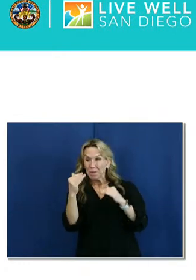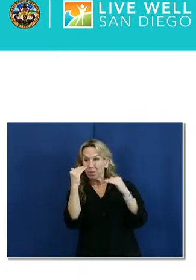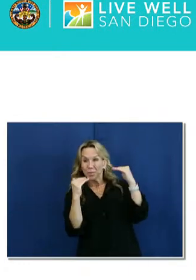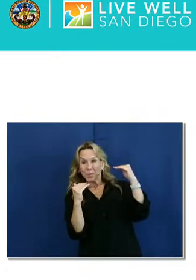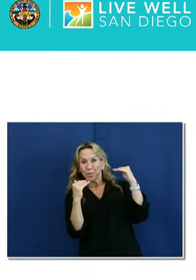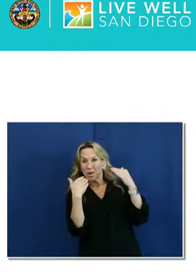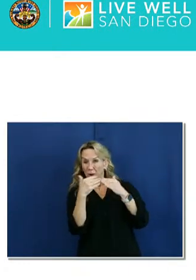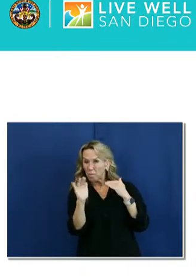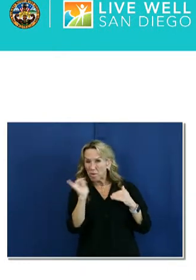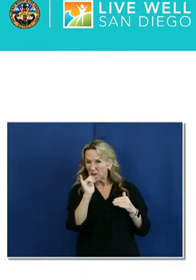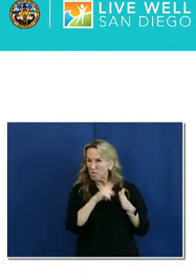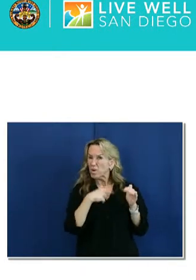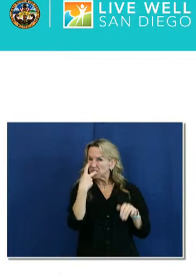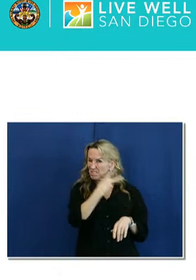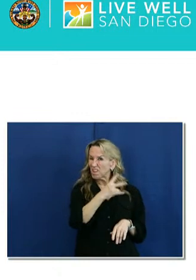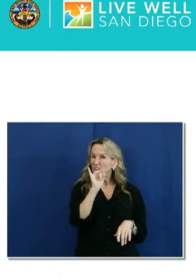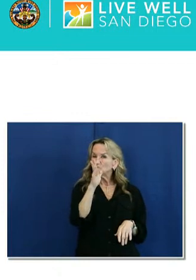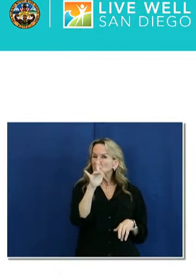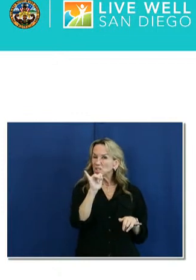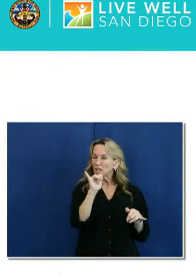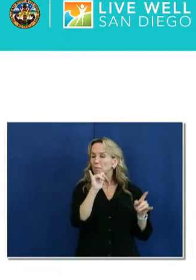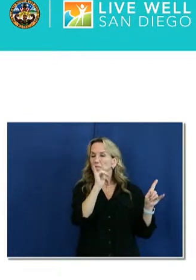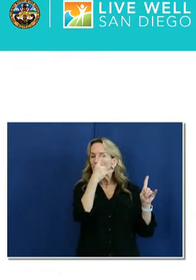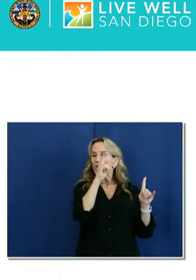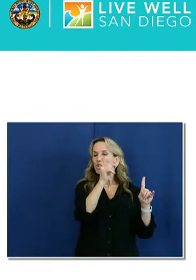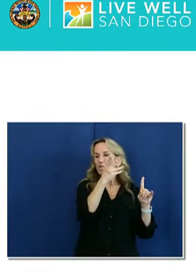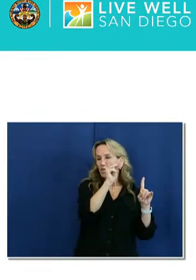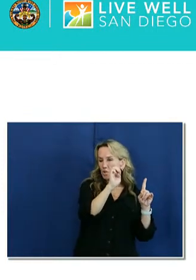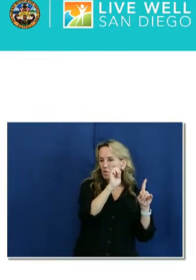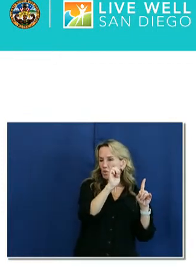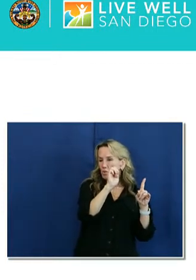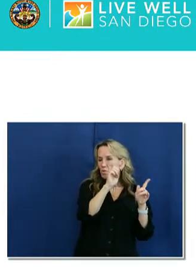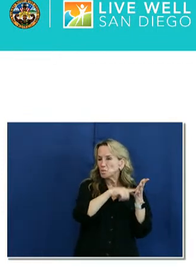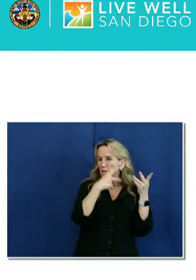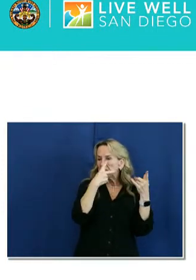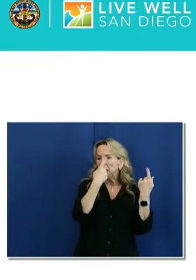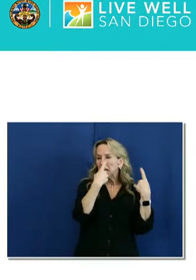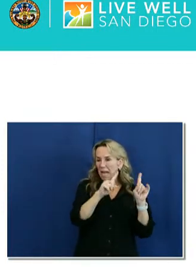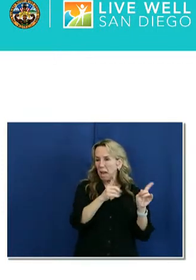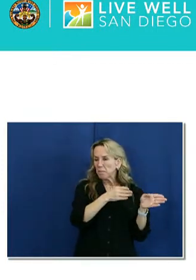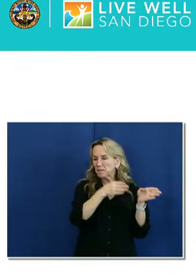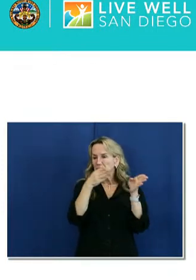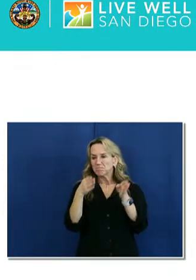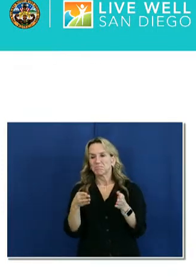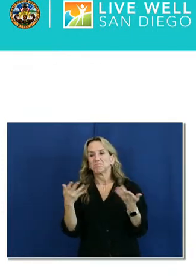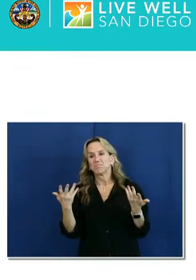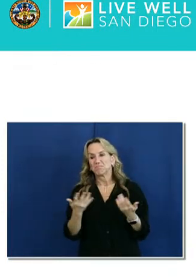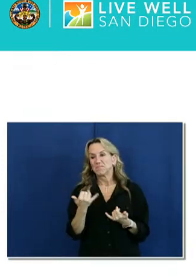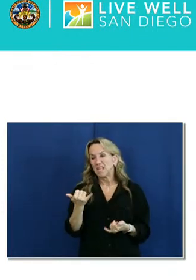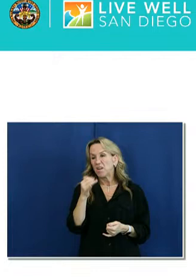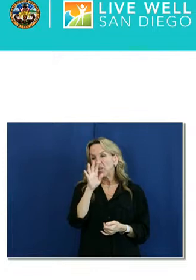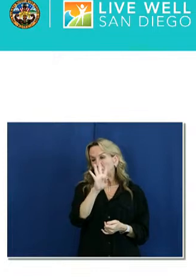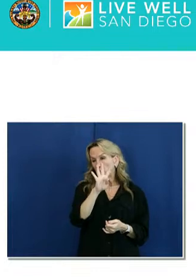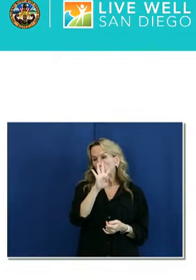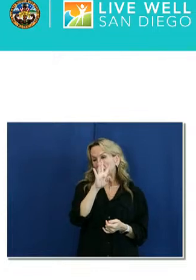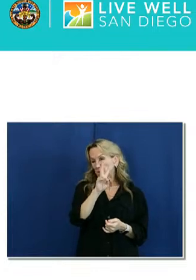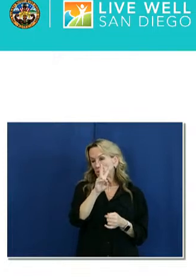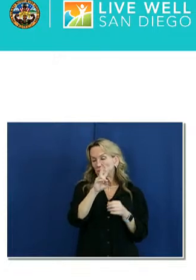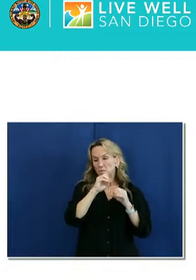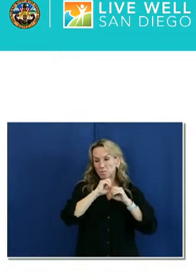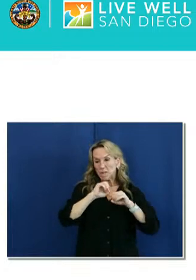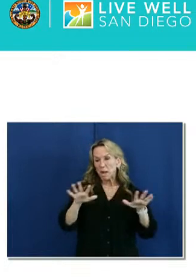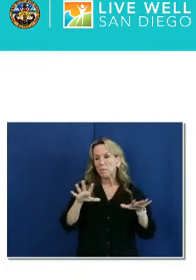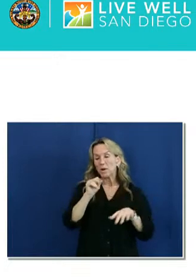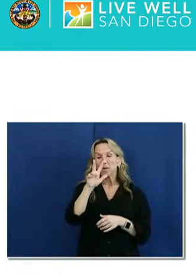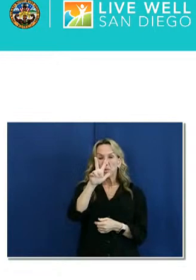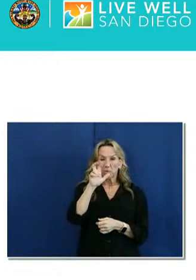of what we saw for the month of June, with 42 outbreaks and 300 cases. Now in the